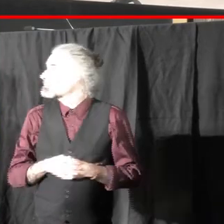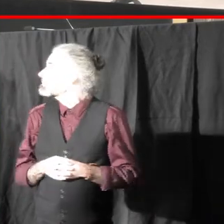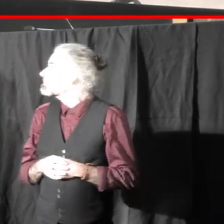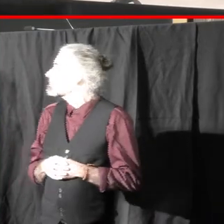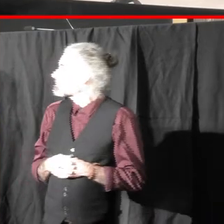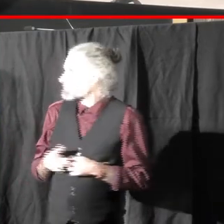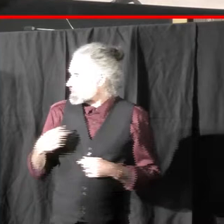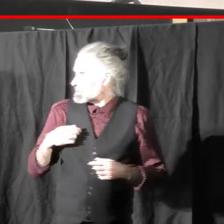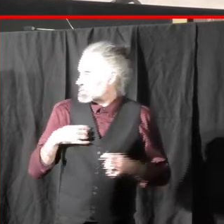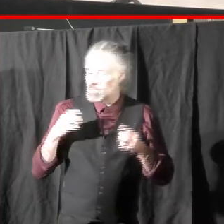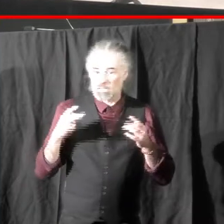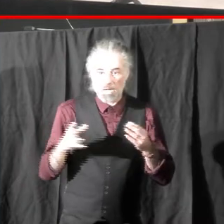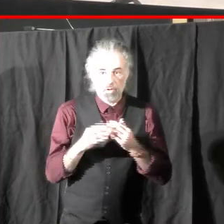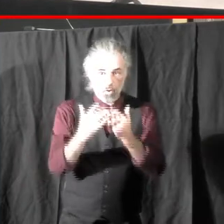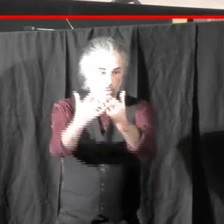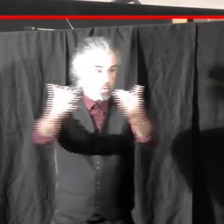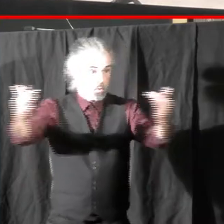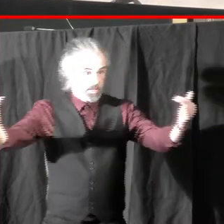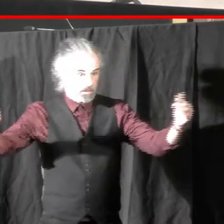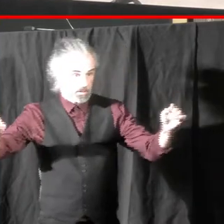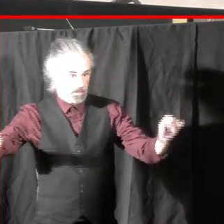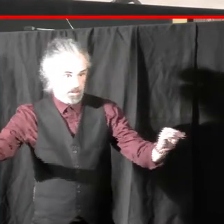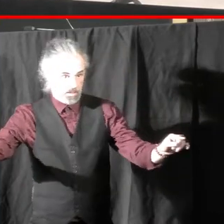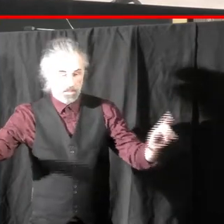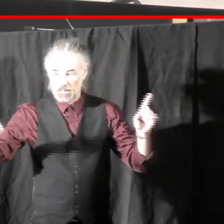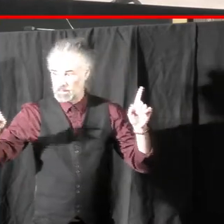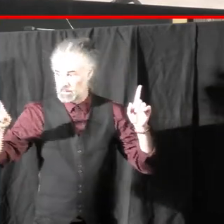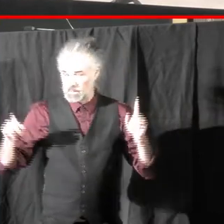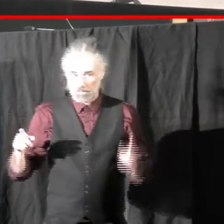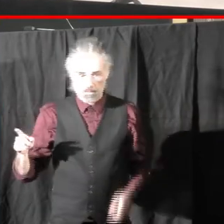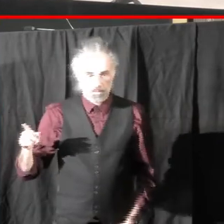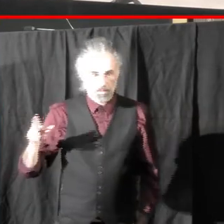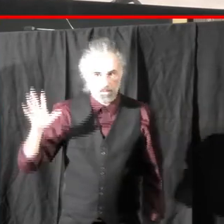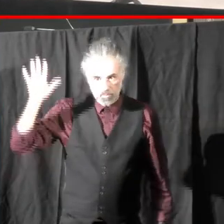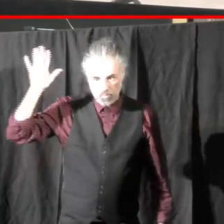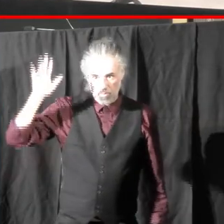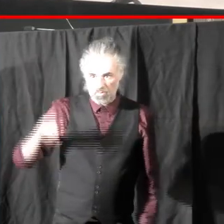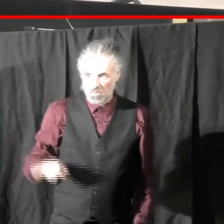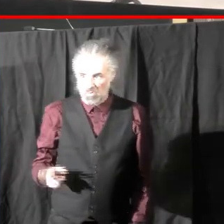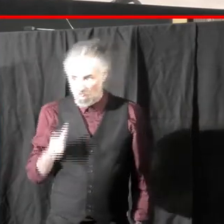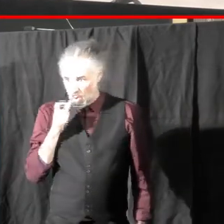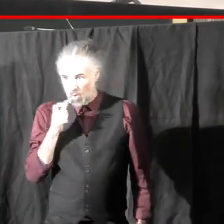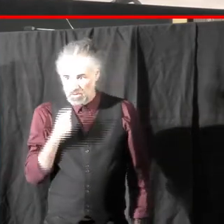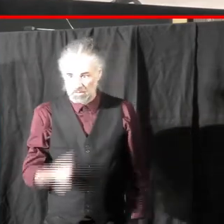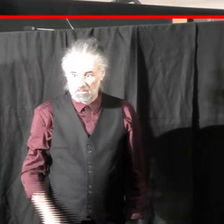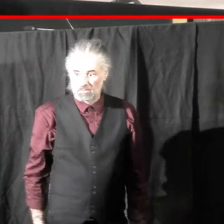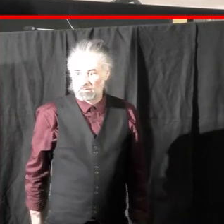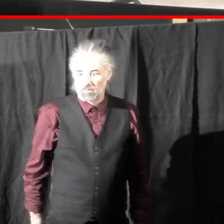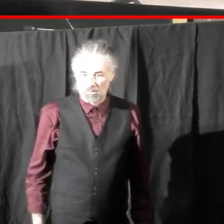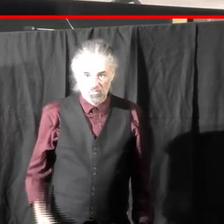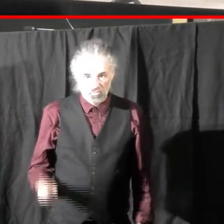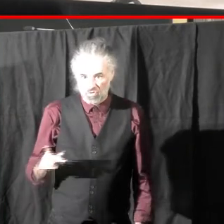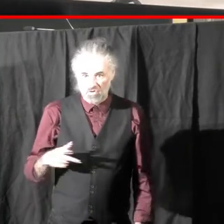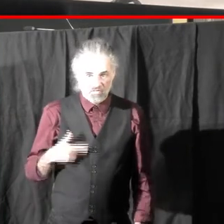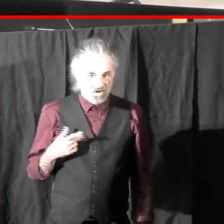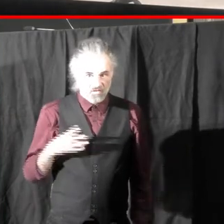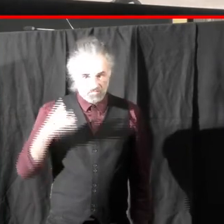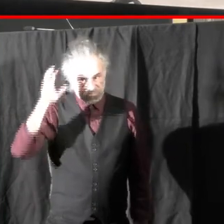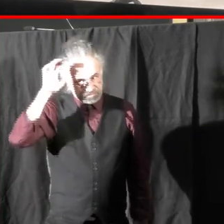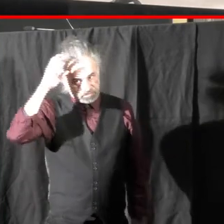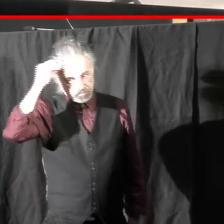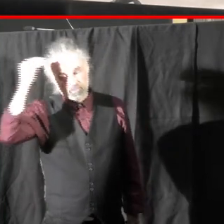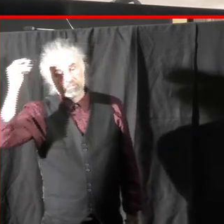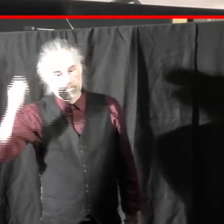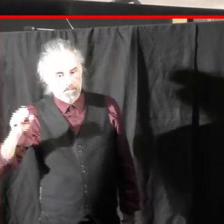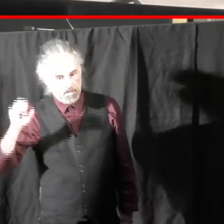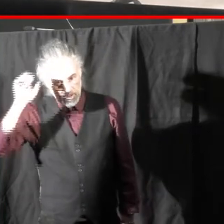So I'll start with the audience that's here with us tonight, just shouting out words about what you will take away from the show this evening.